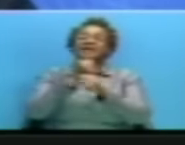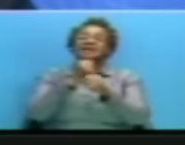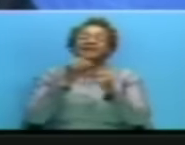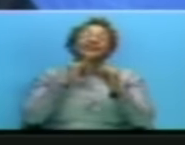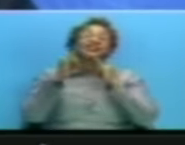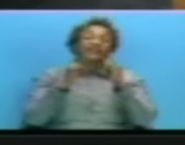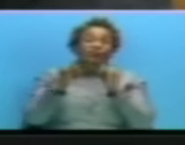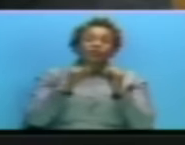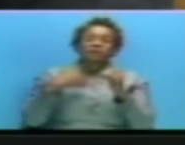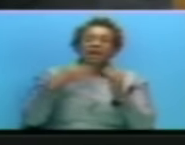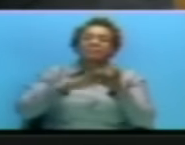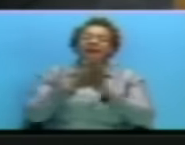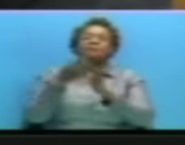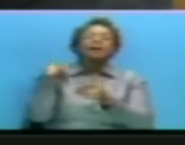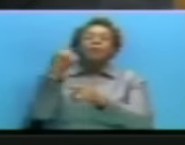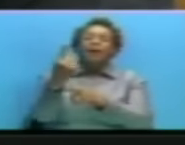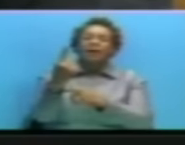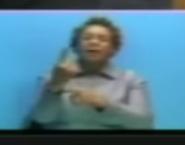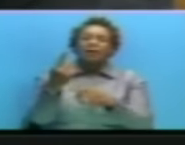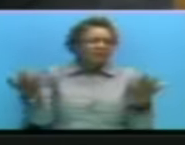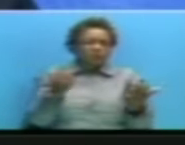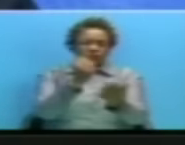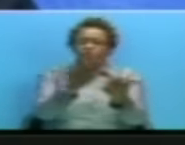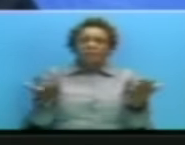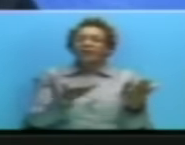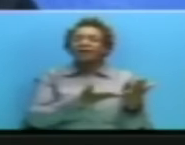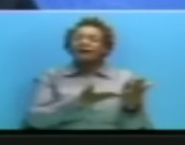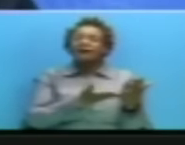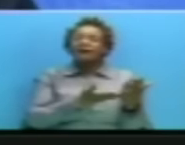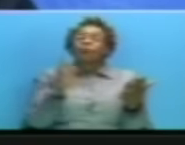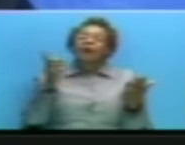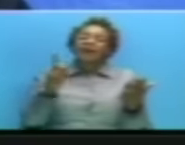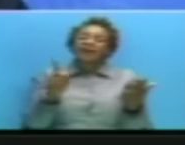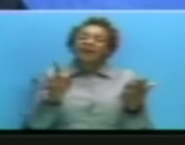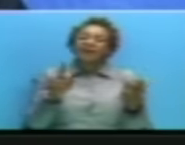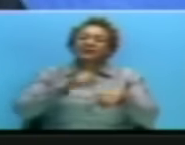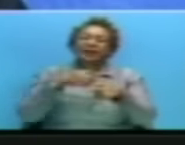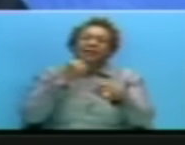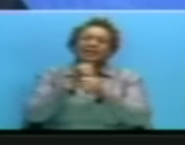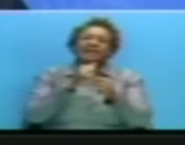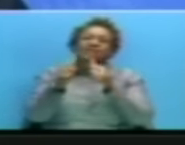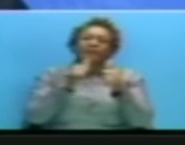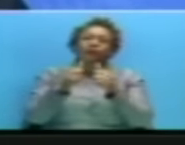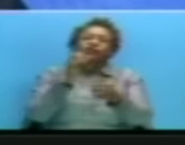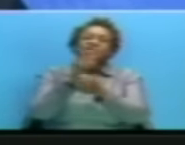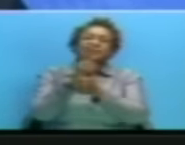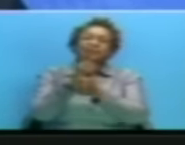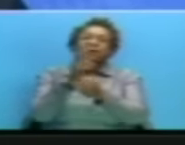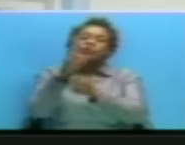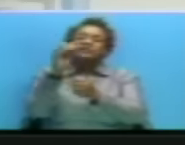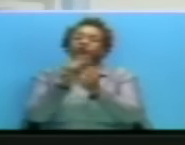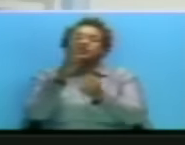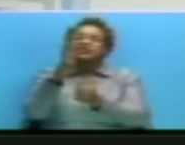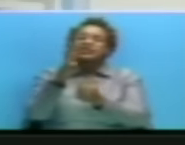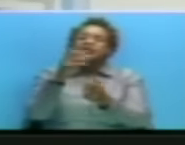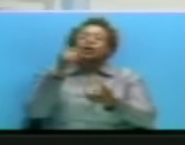number one. When was that? Well, it was in the papers. It was actually... No, you tell us. When was that? When I did the interview? Yes. December 2014. So